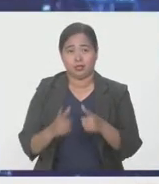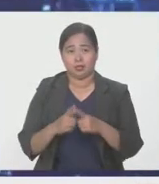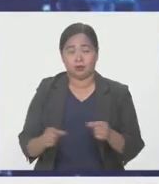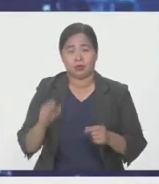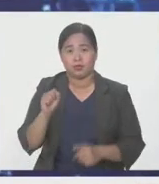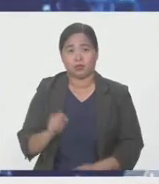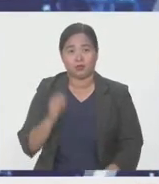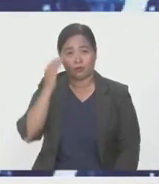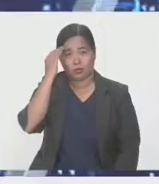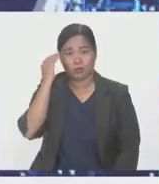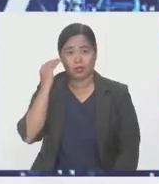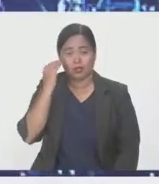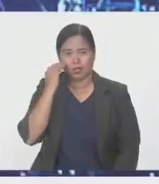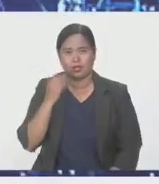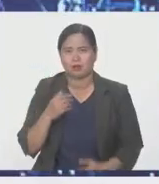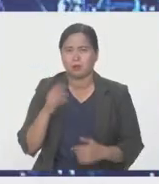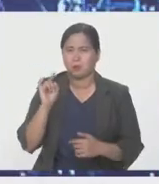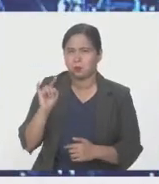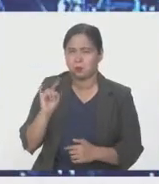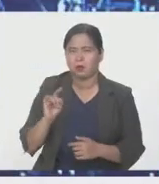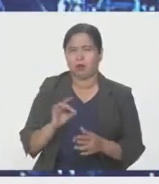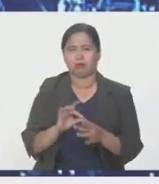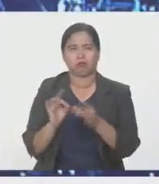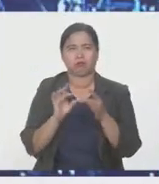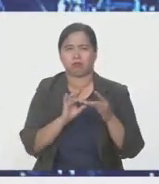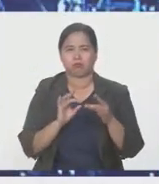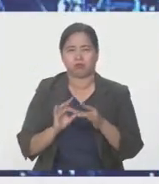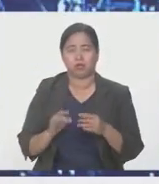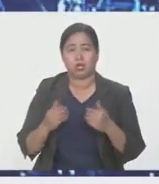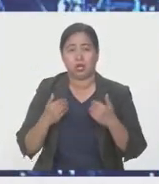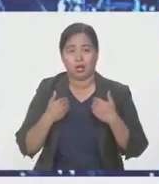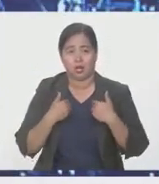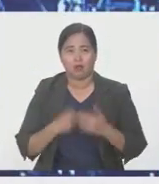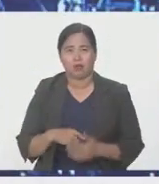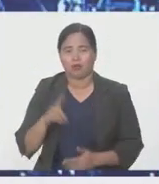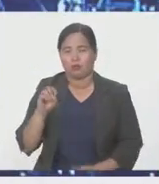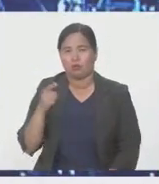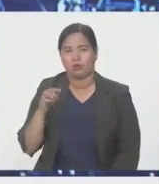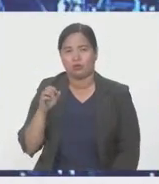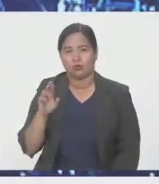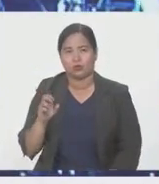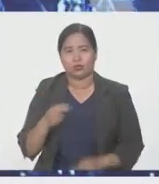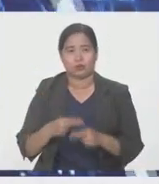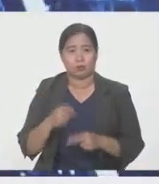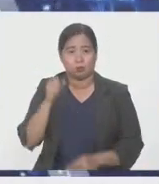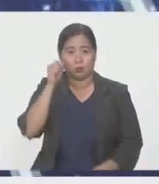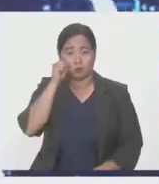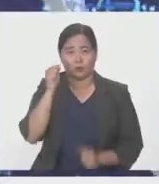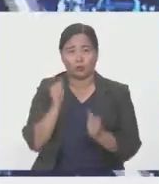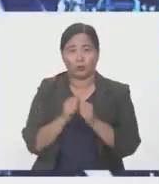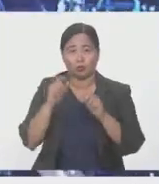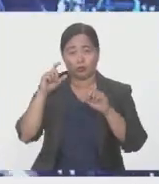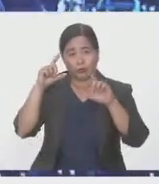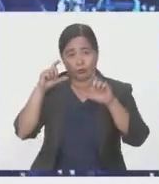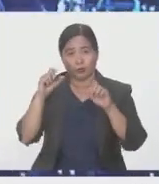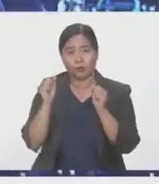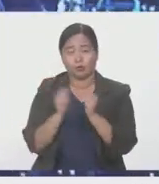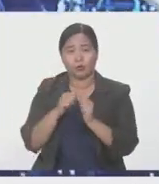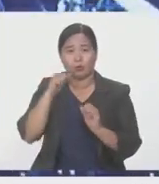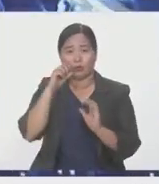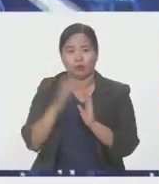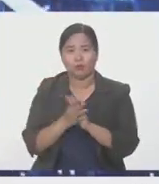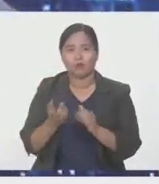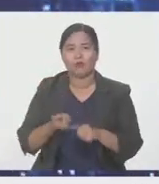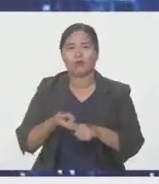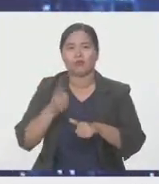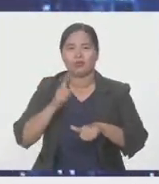Japanese and South Korean press are abuzz after the LA Dodgers star Shohei Ohtani was photographed together with his wife, making it their first